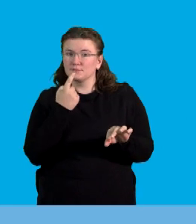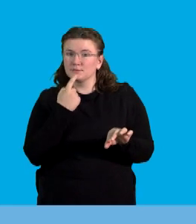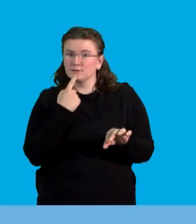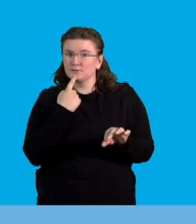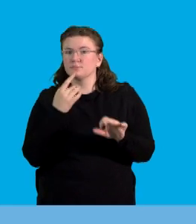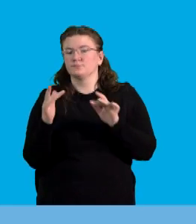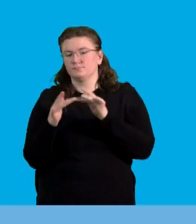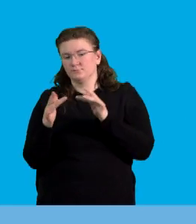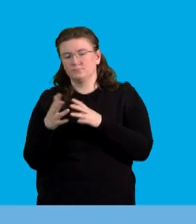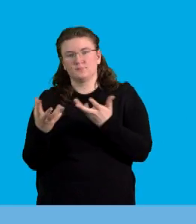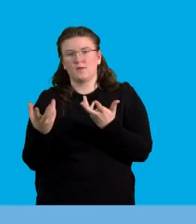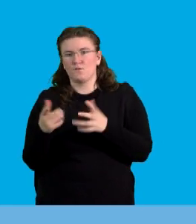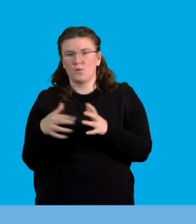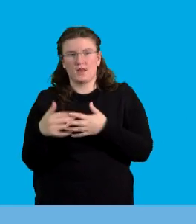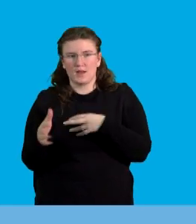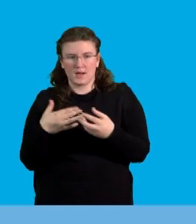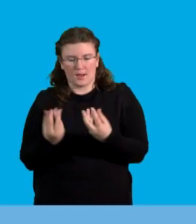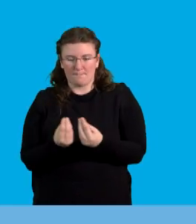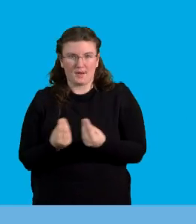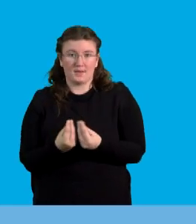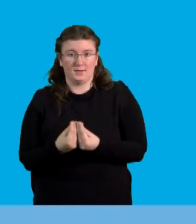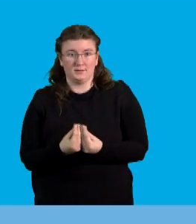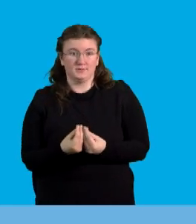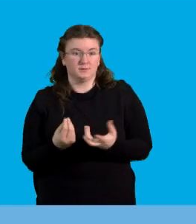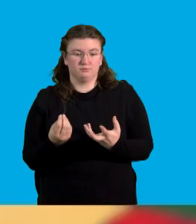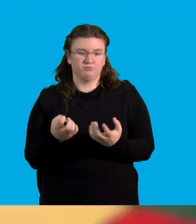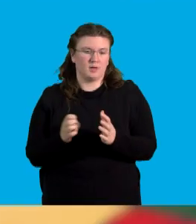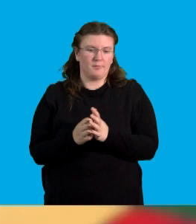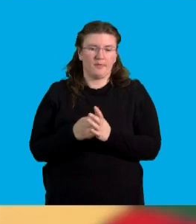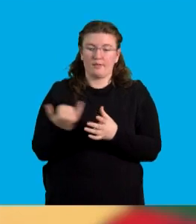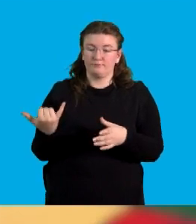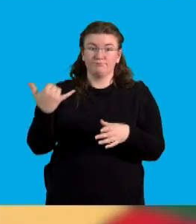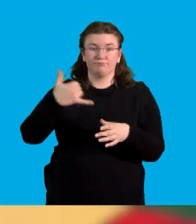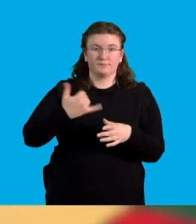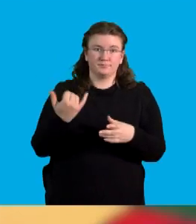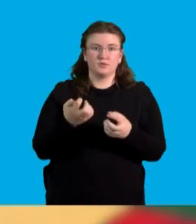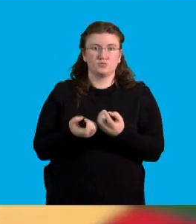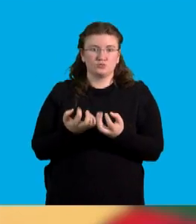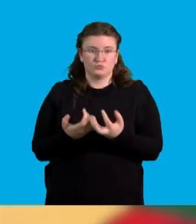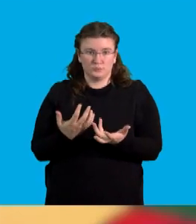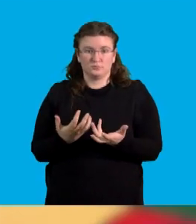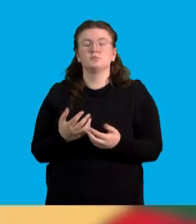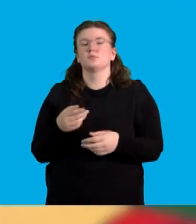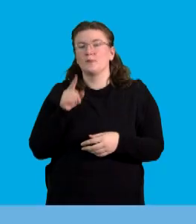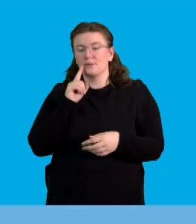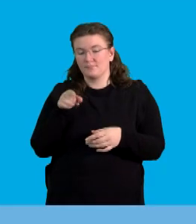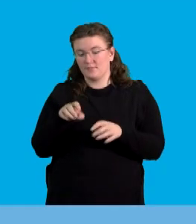can either use a kettle or use any appliance. So it's basically the connection between the appliance and the main circuit of the